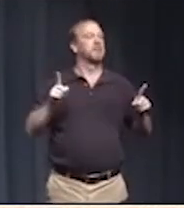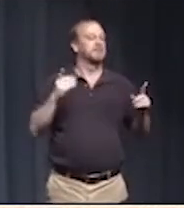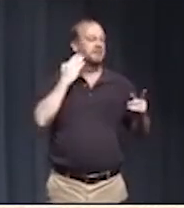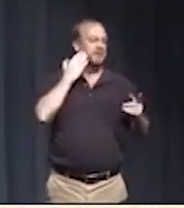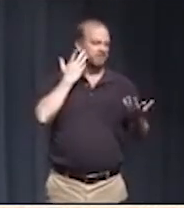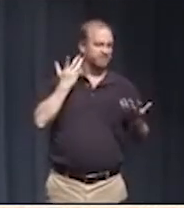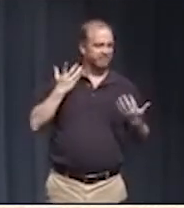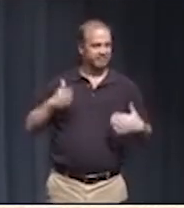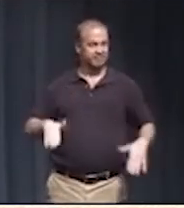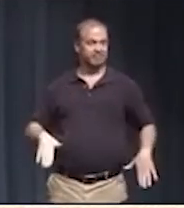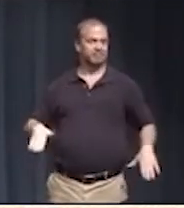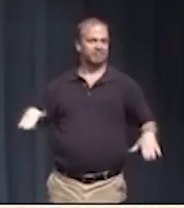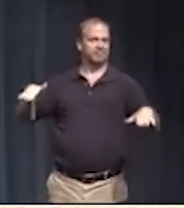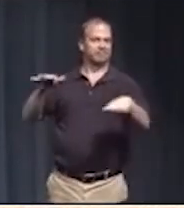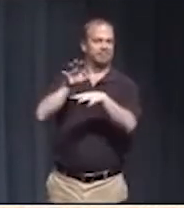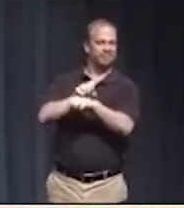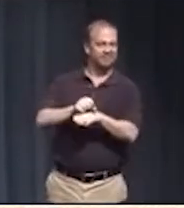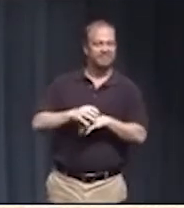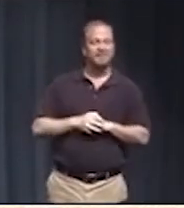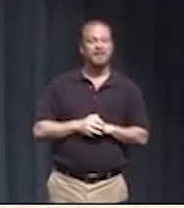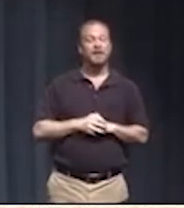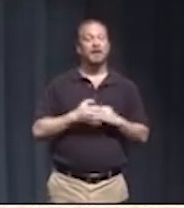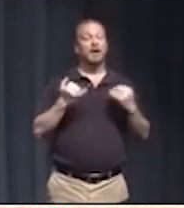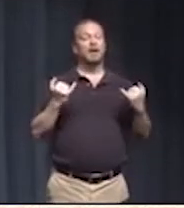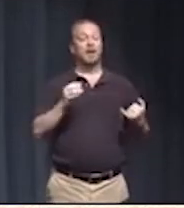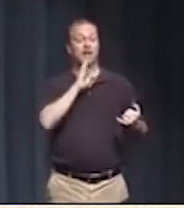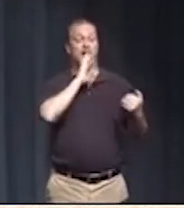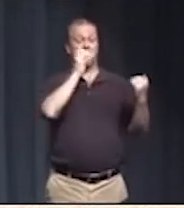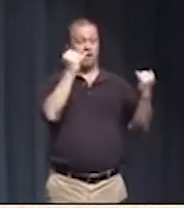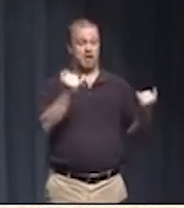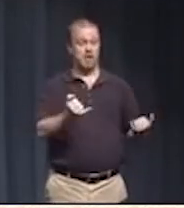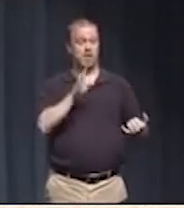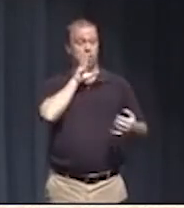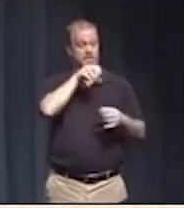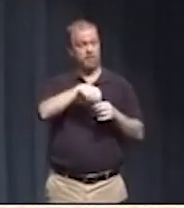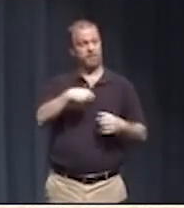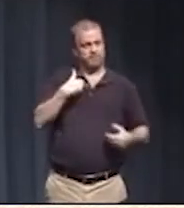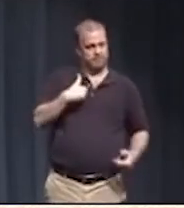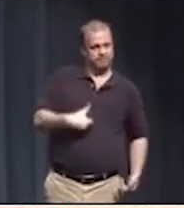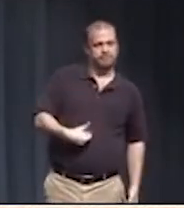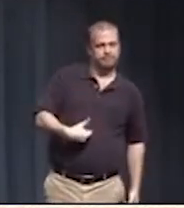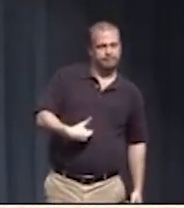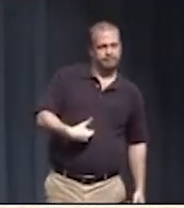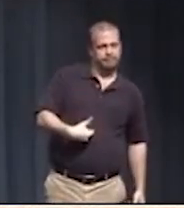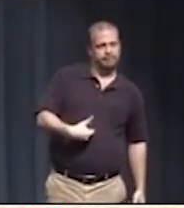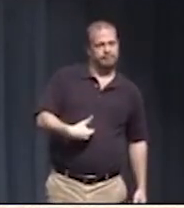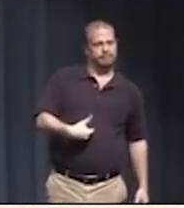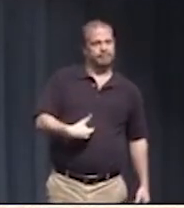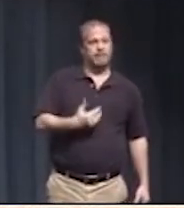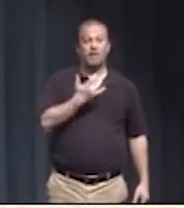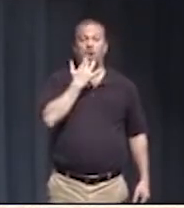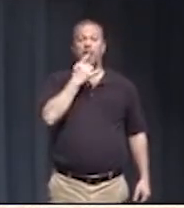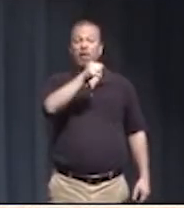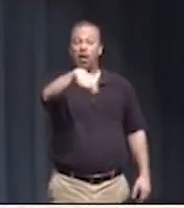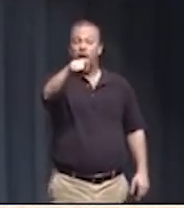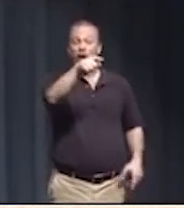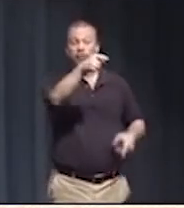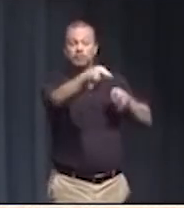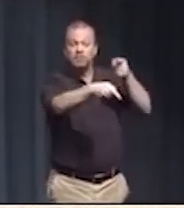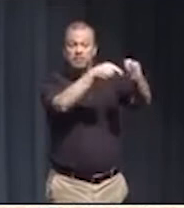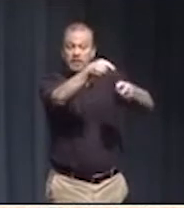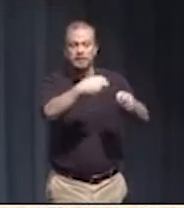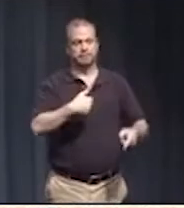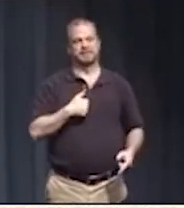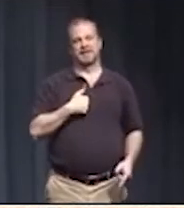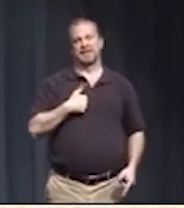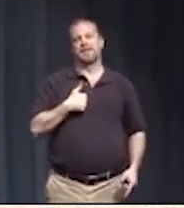up, as that may be. So a lot about what I'm going to talk about today is going to involve me. Rather than throwing somebody else under the bus, I'll throw